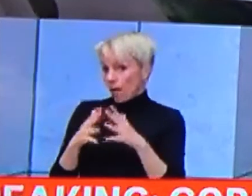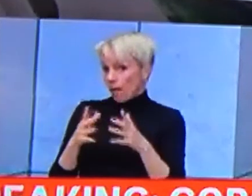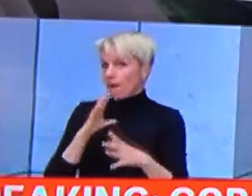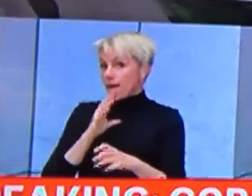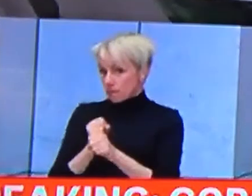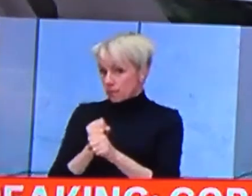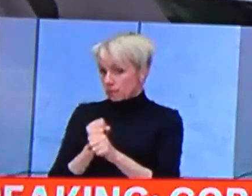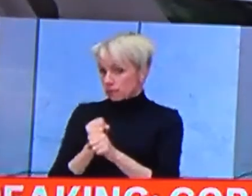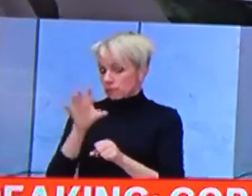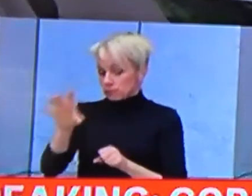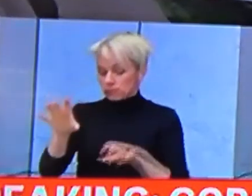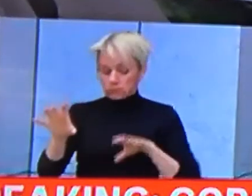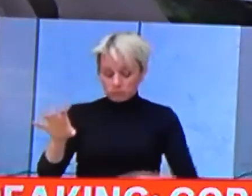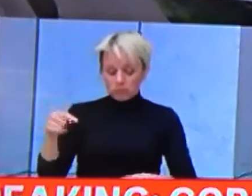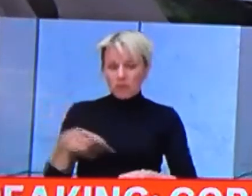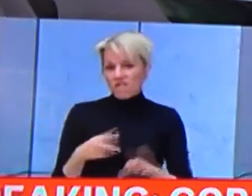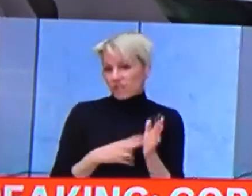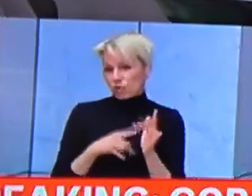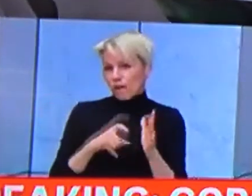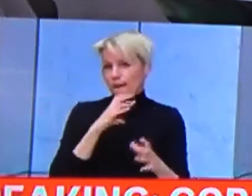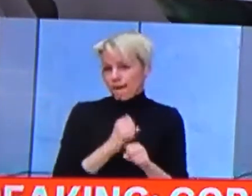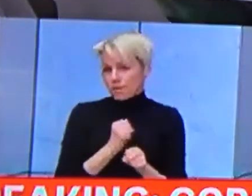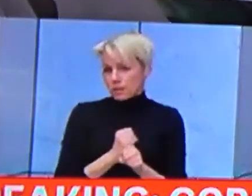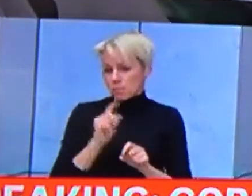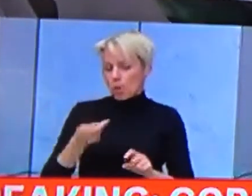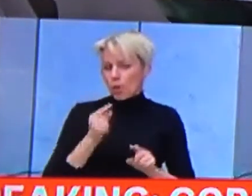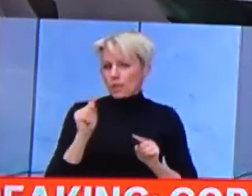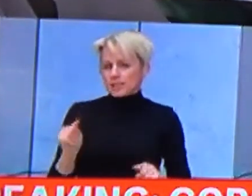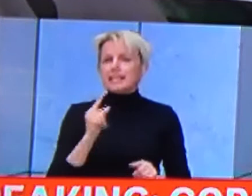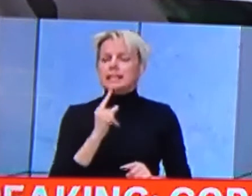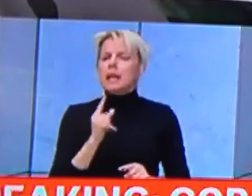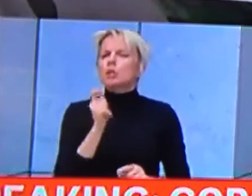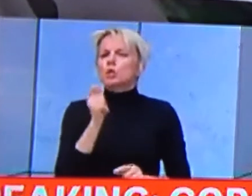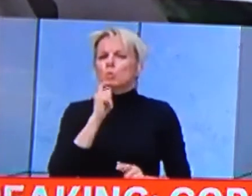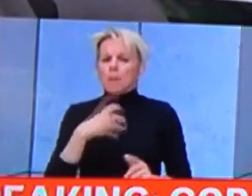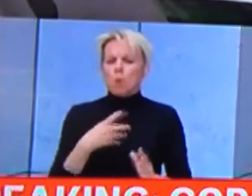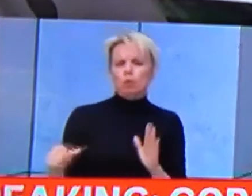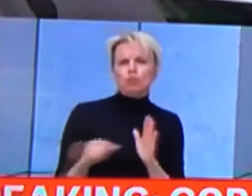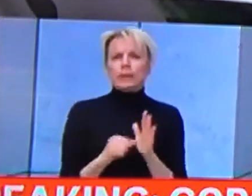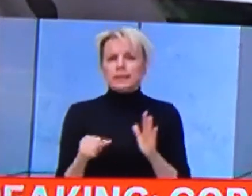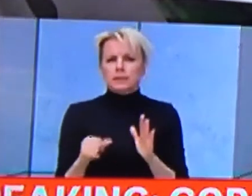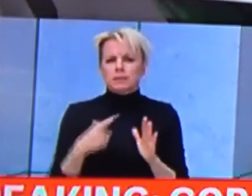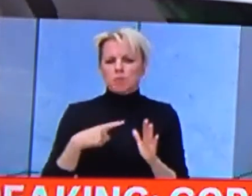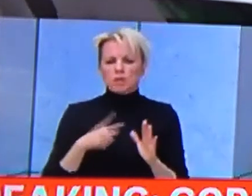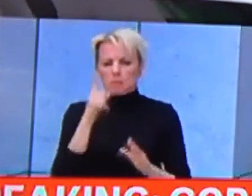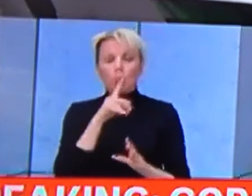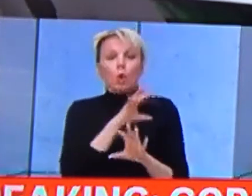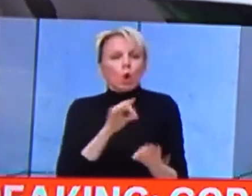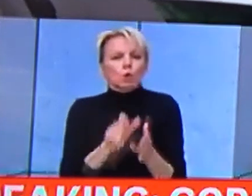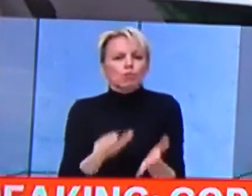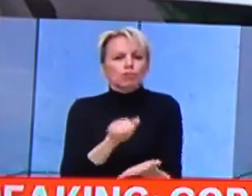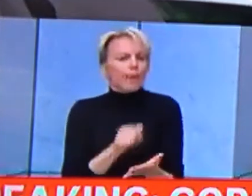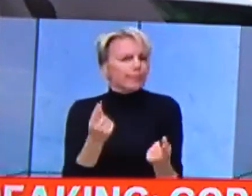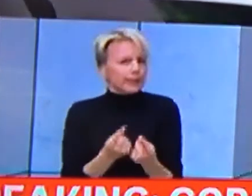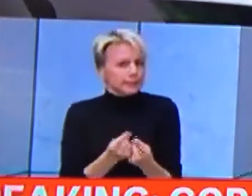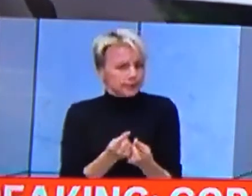you confident with the trajectory that we're seeing now in terms of people adhering to these measures, that is enough to ensure